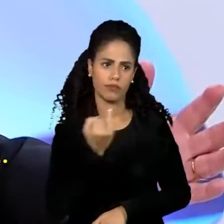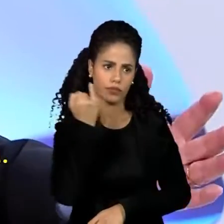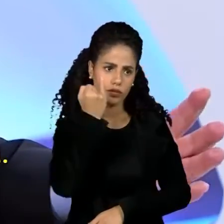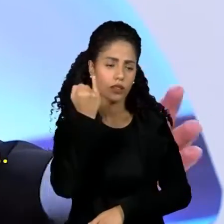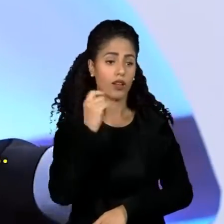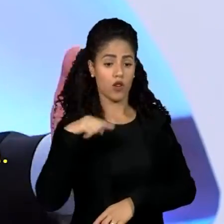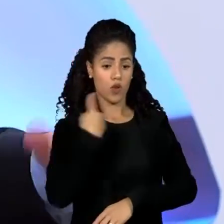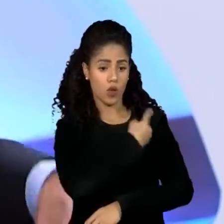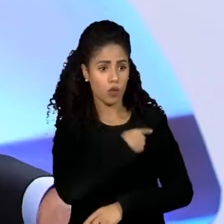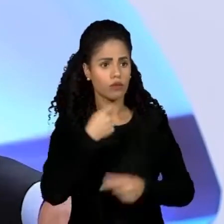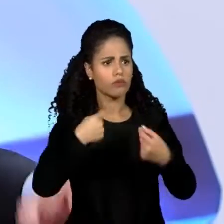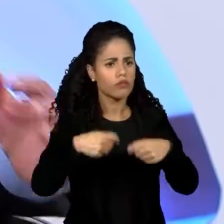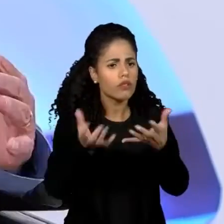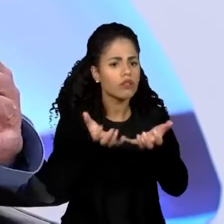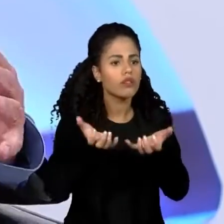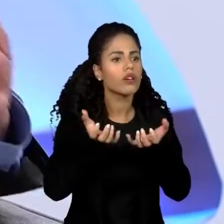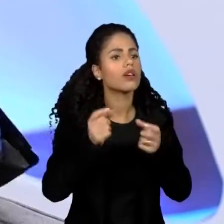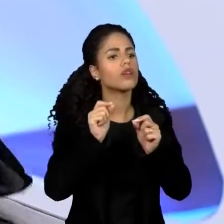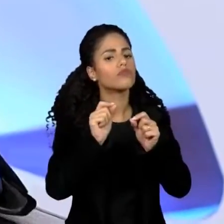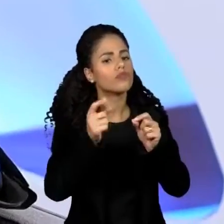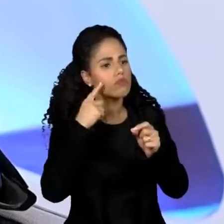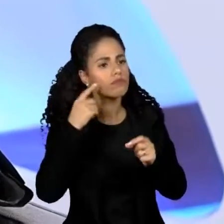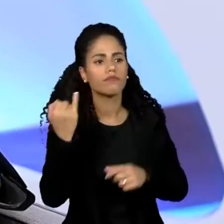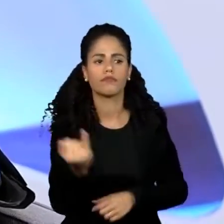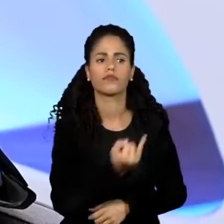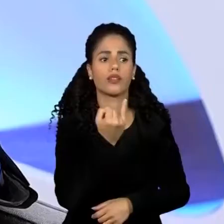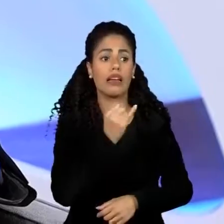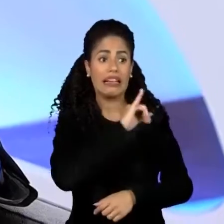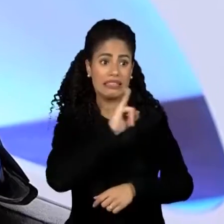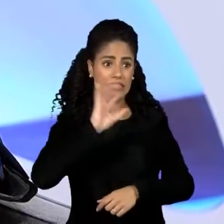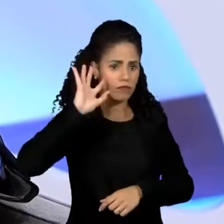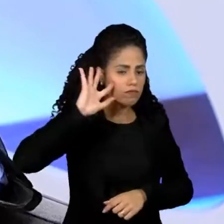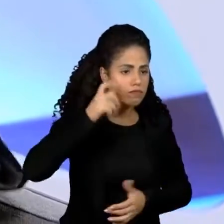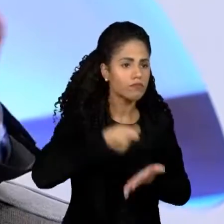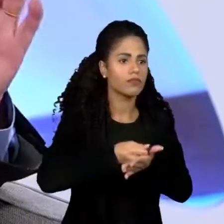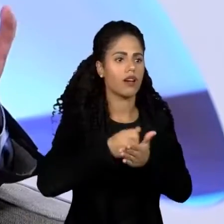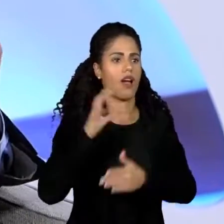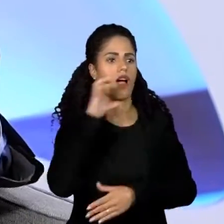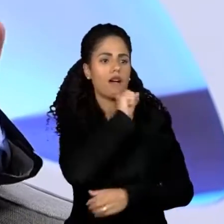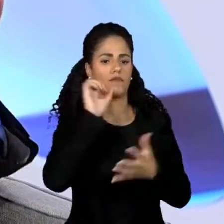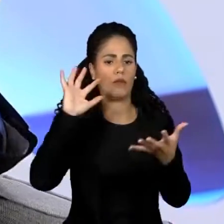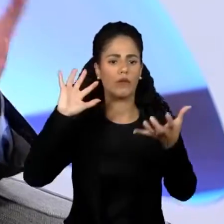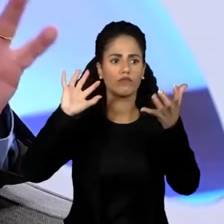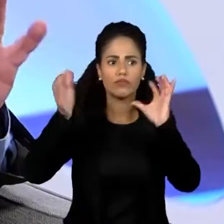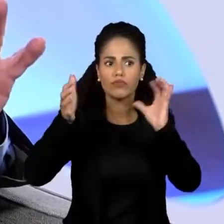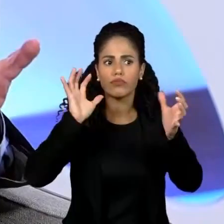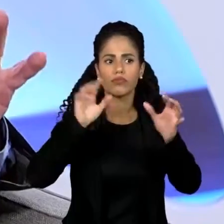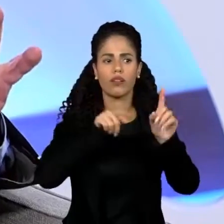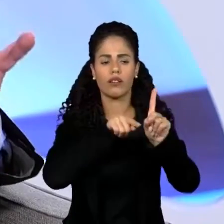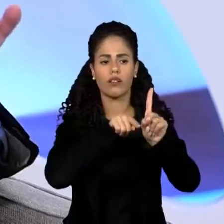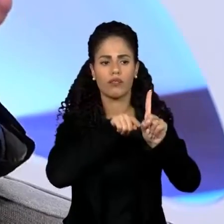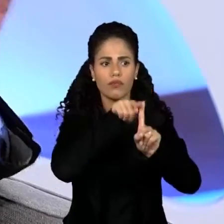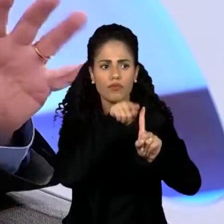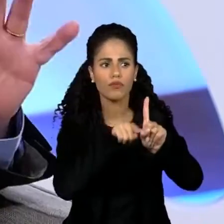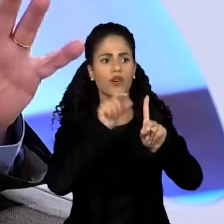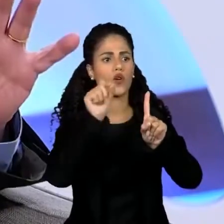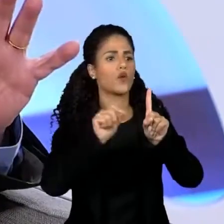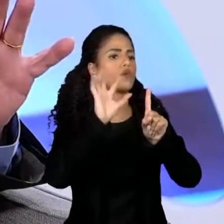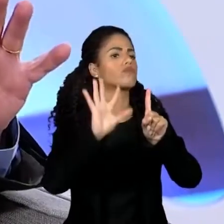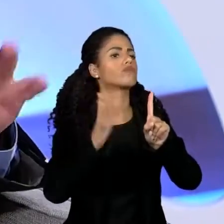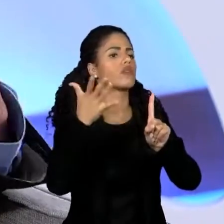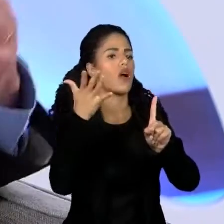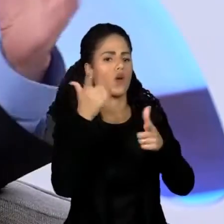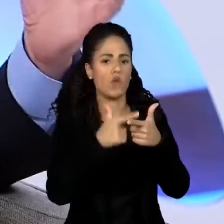else matters. So if we don't solve the climate change problem, it's going to be a real